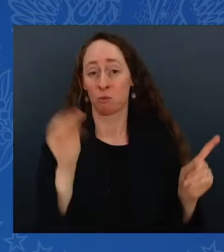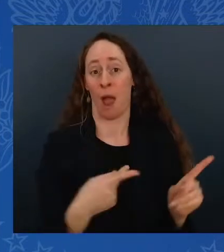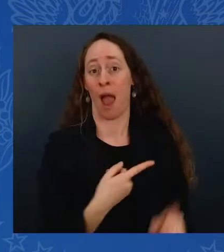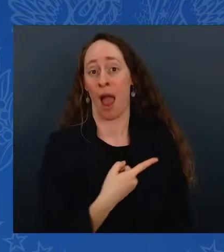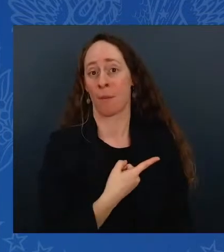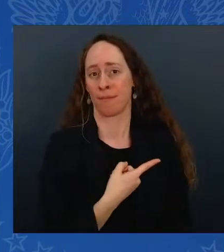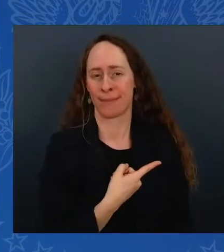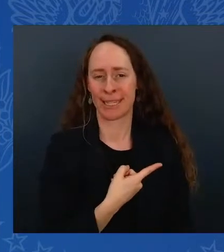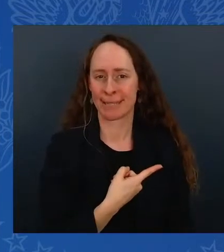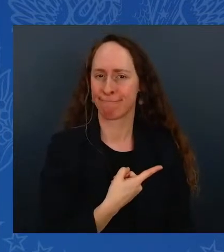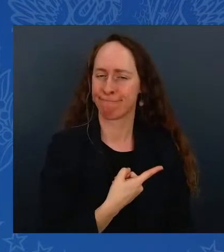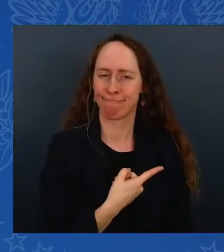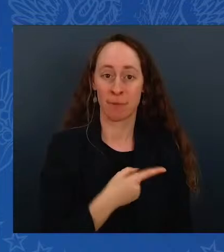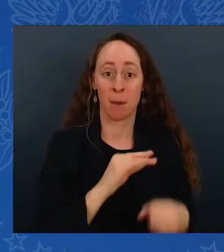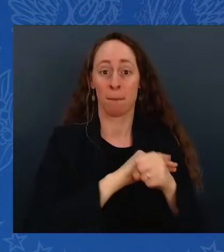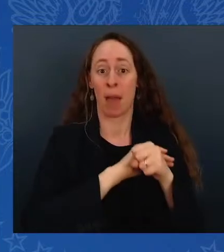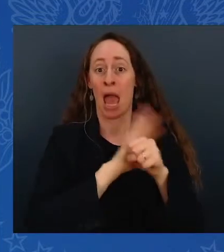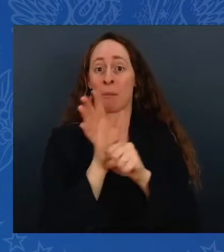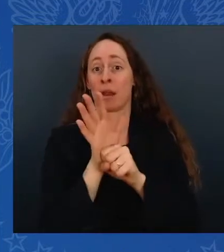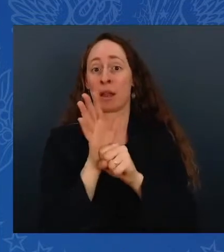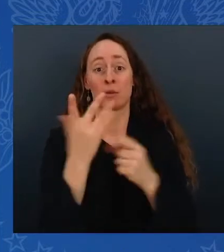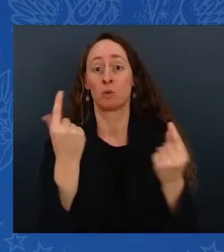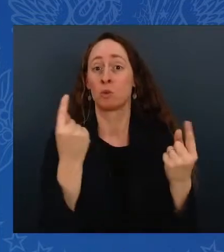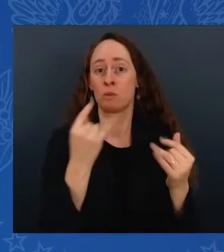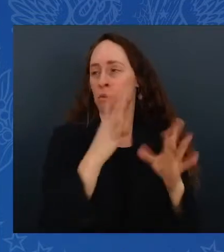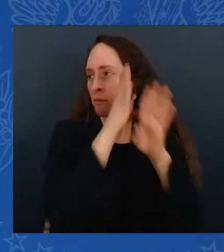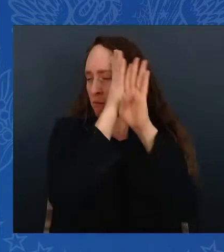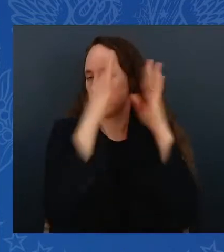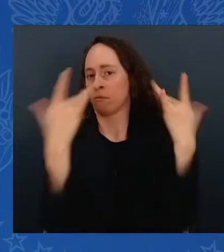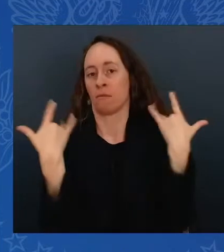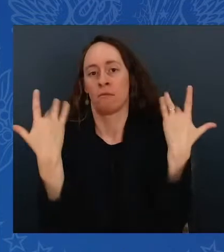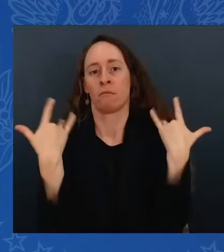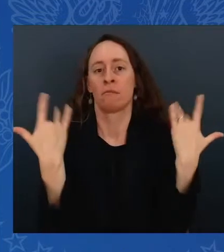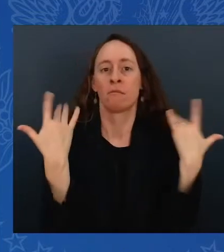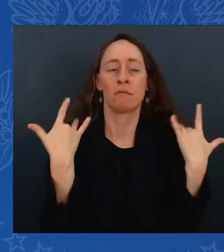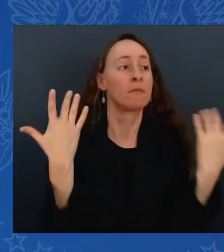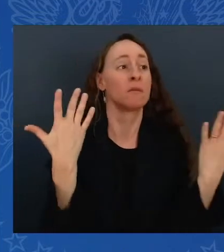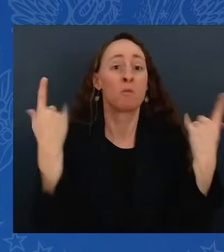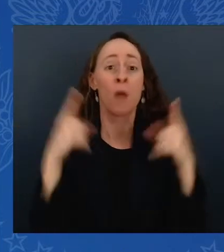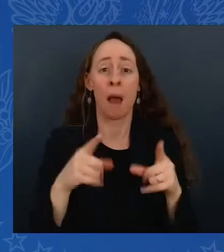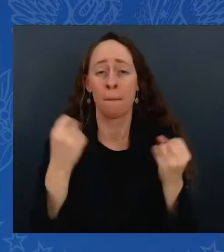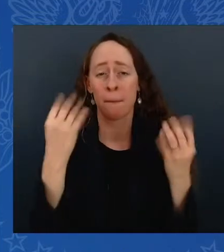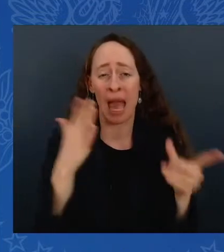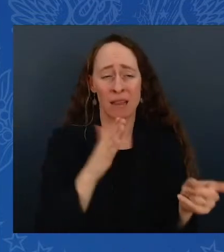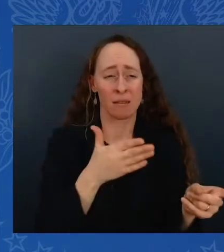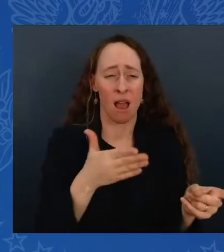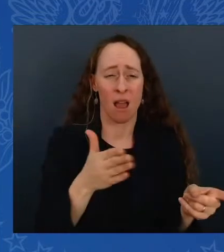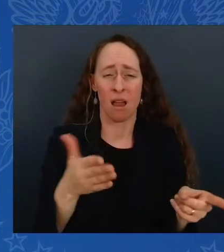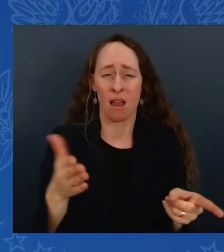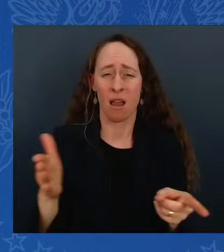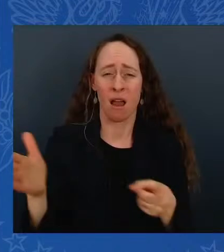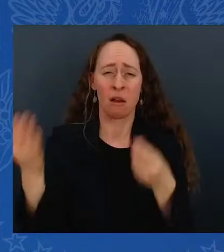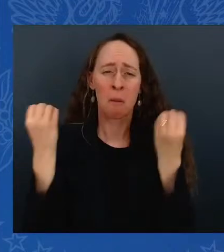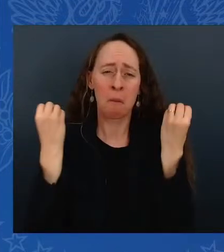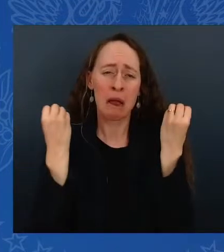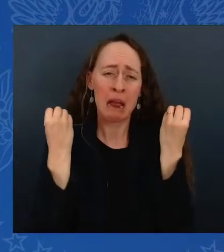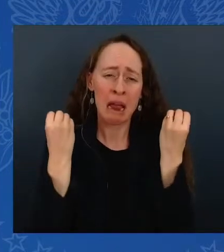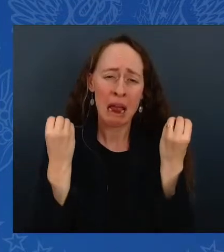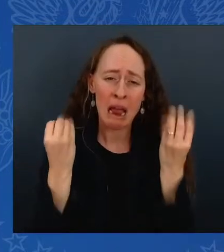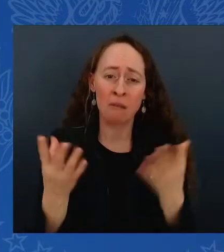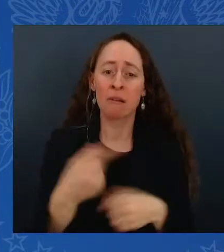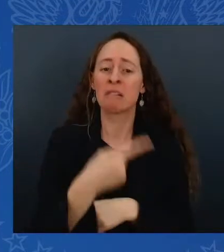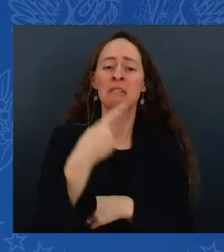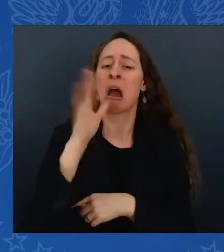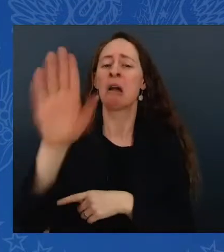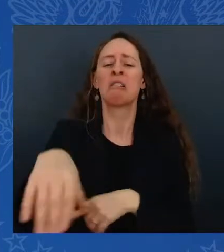of Americans dying because of COVID. Remember, just inject a little dye, you'll be okay? His failure to lead